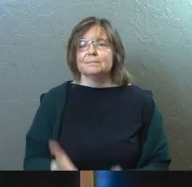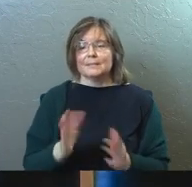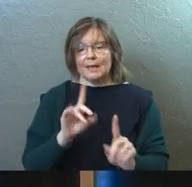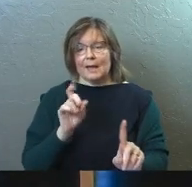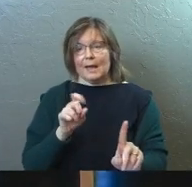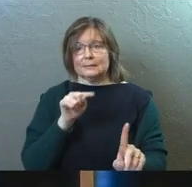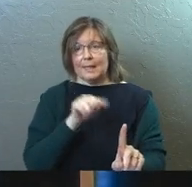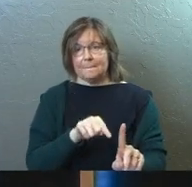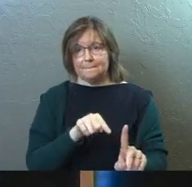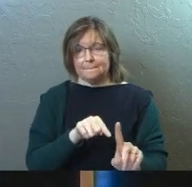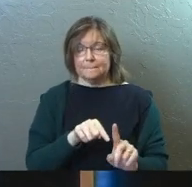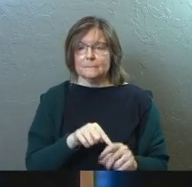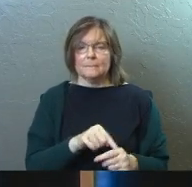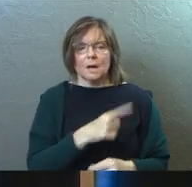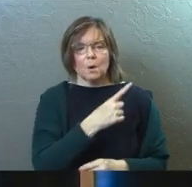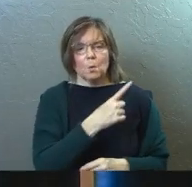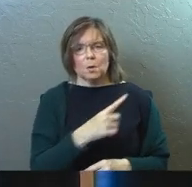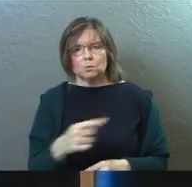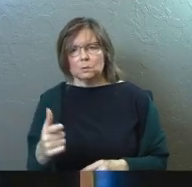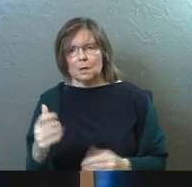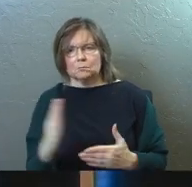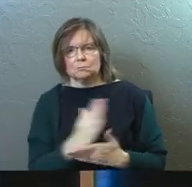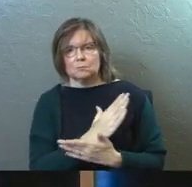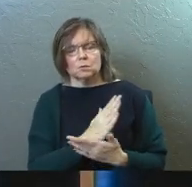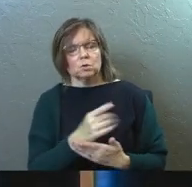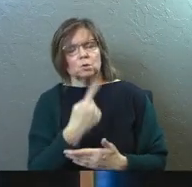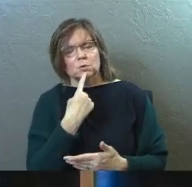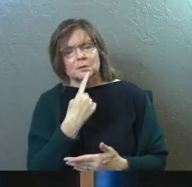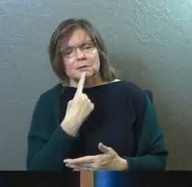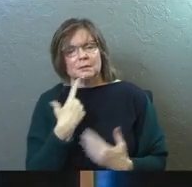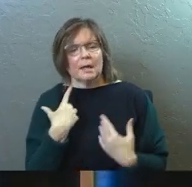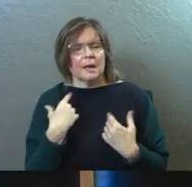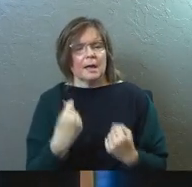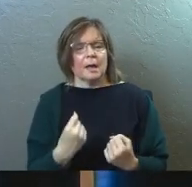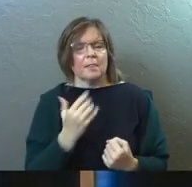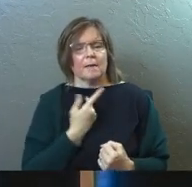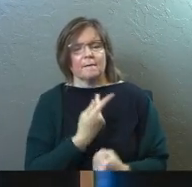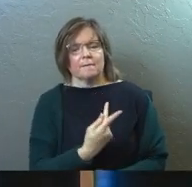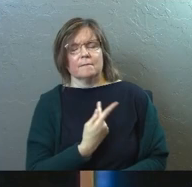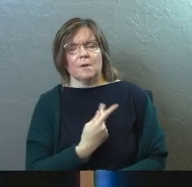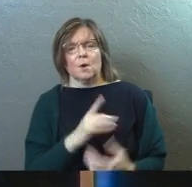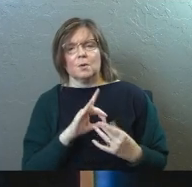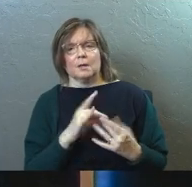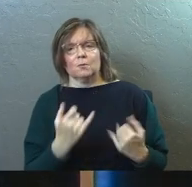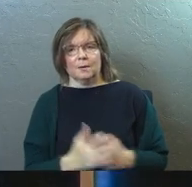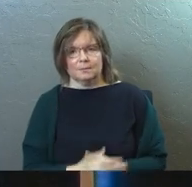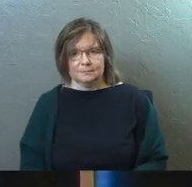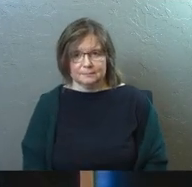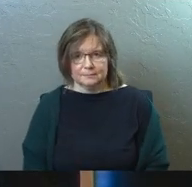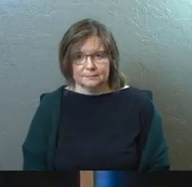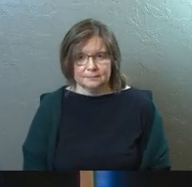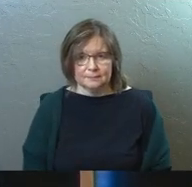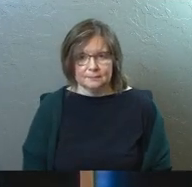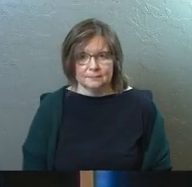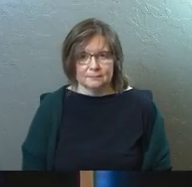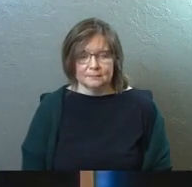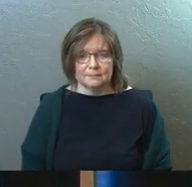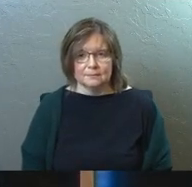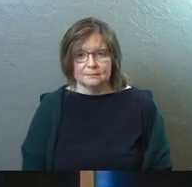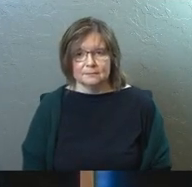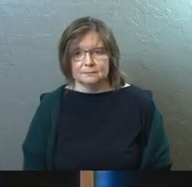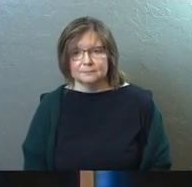Ask them. On a scale of 1 to 10, what would you say is the health of our relationship right now?